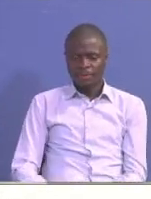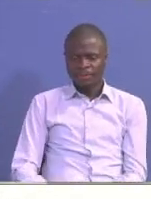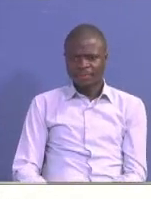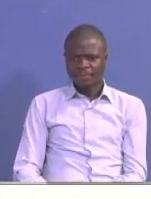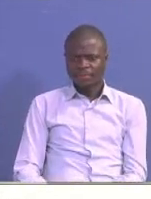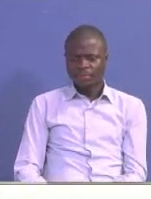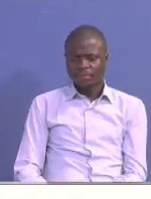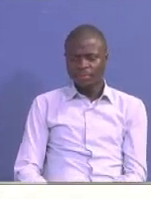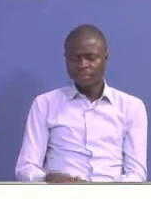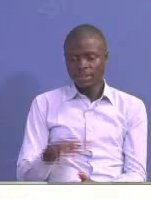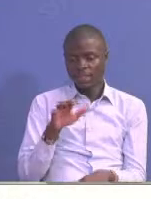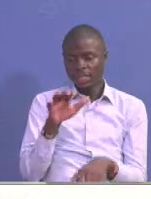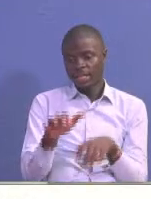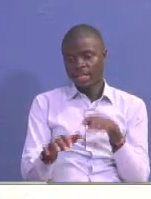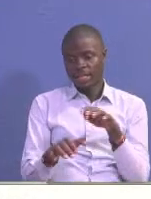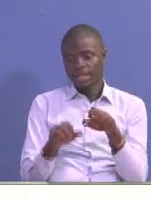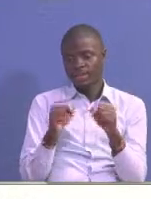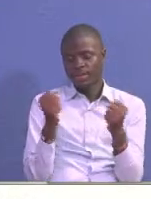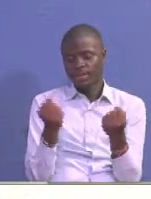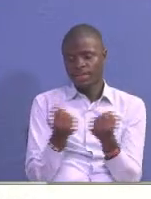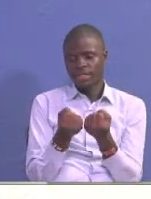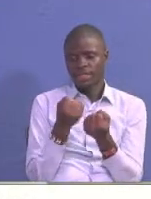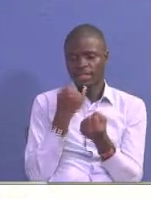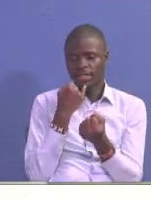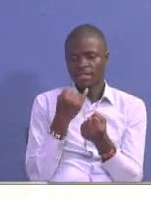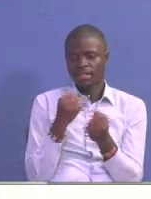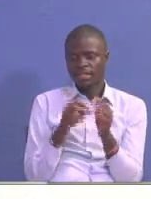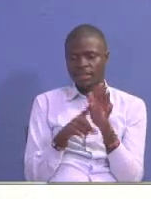The agricultural sector in this country is quite developed.